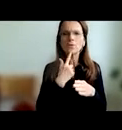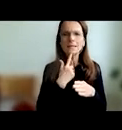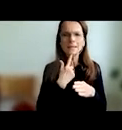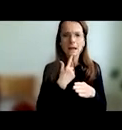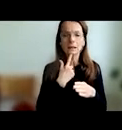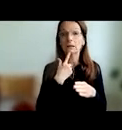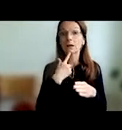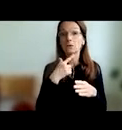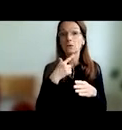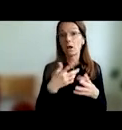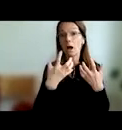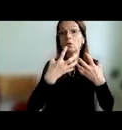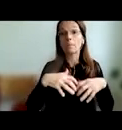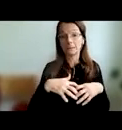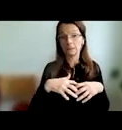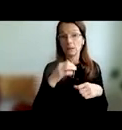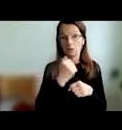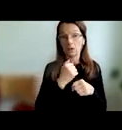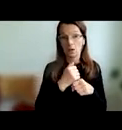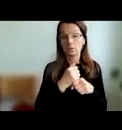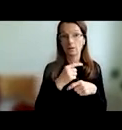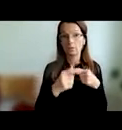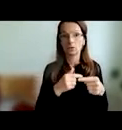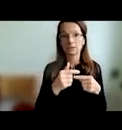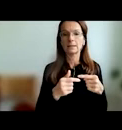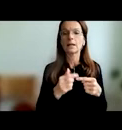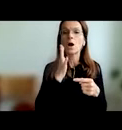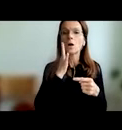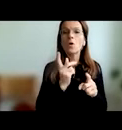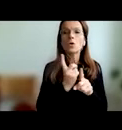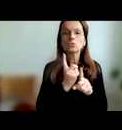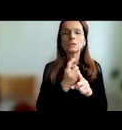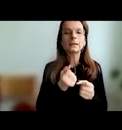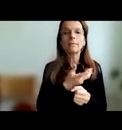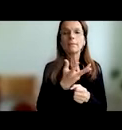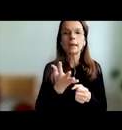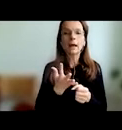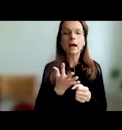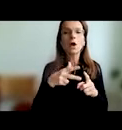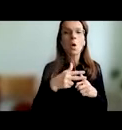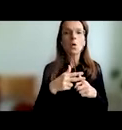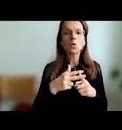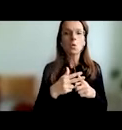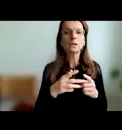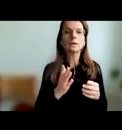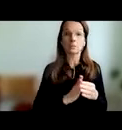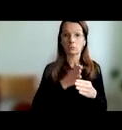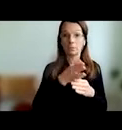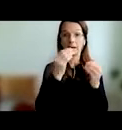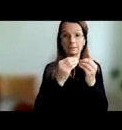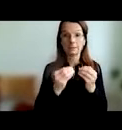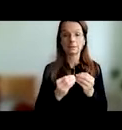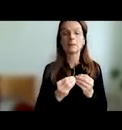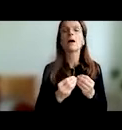using profiling, automated process, some tools will be available through